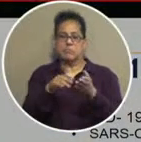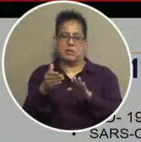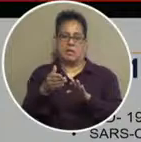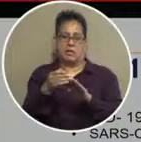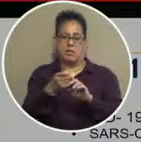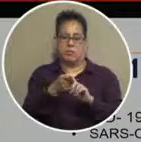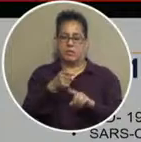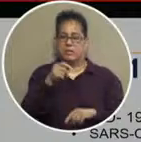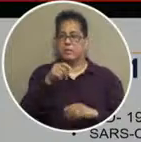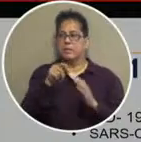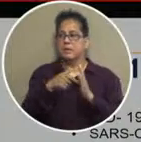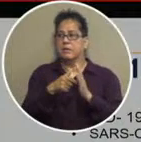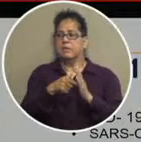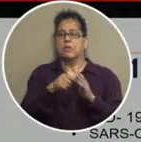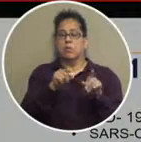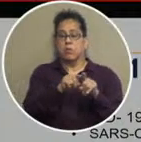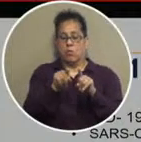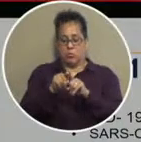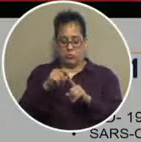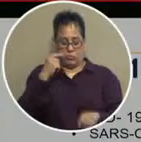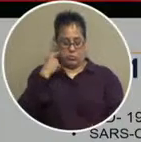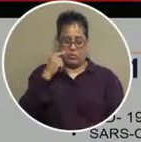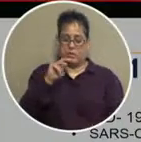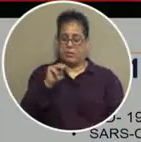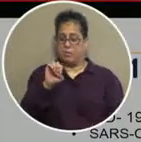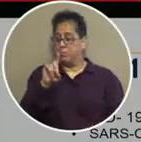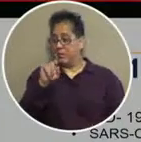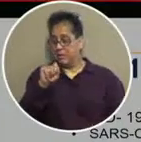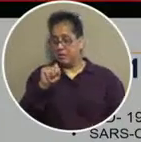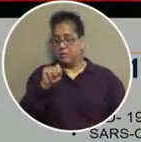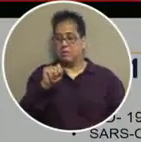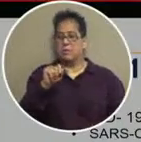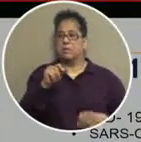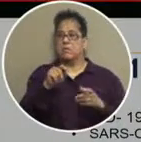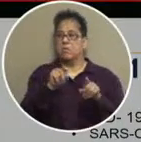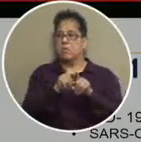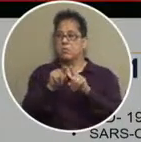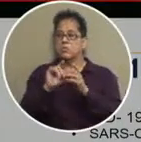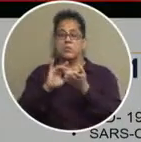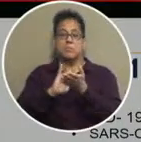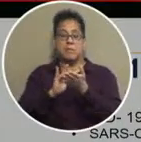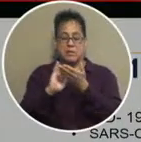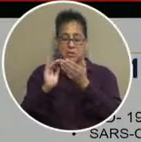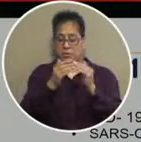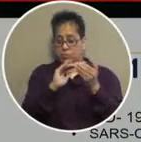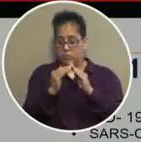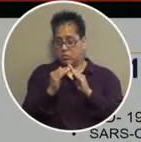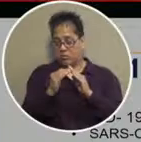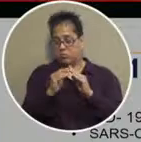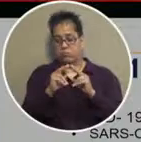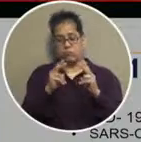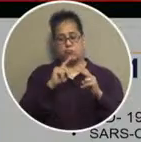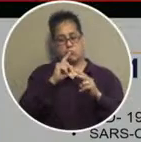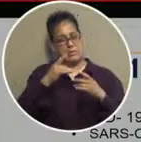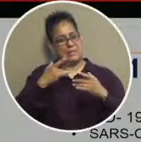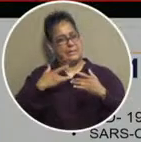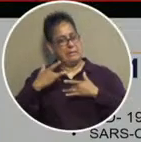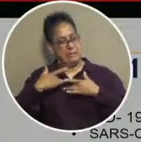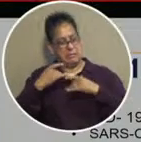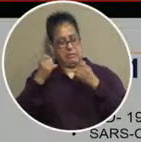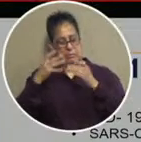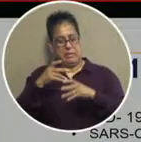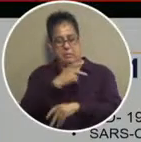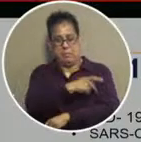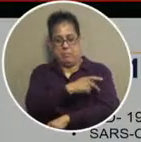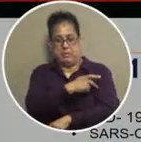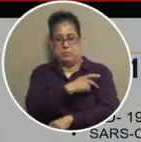complications of this. We have heard also in the media, and many of us in the medical community are very concerned because many of the